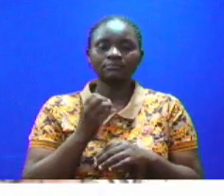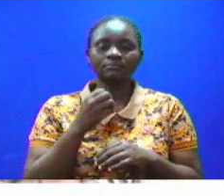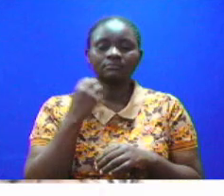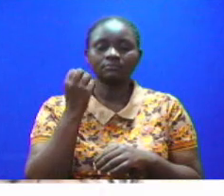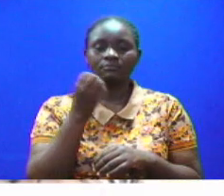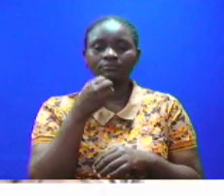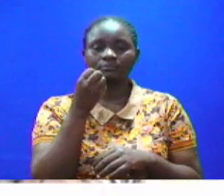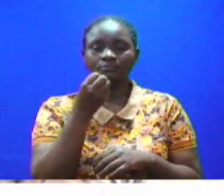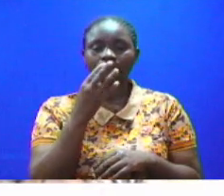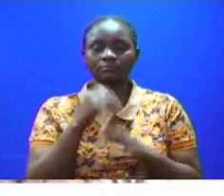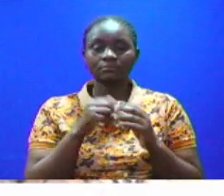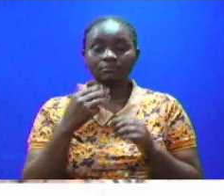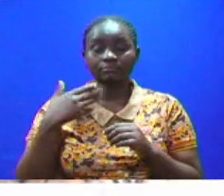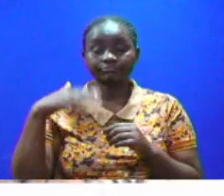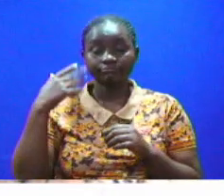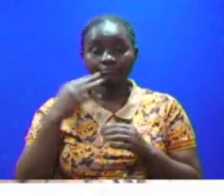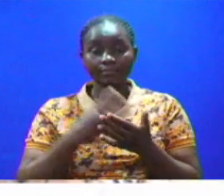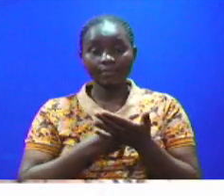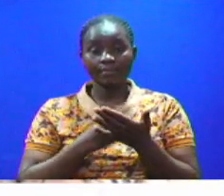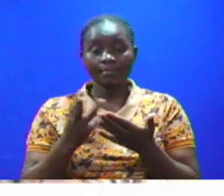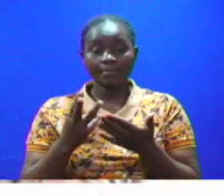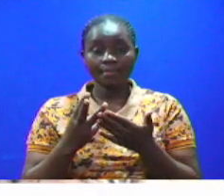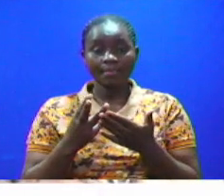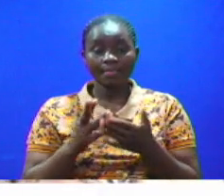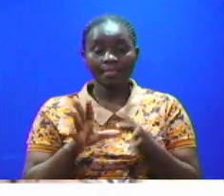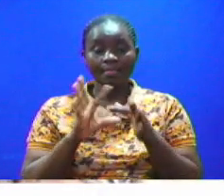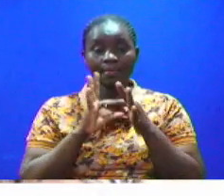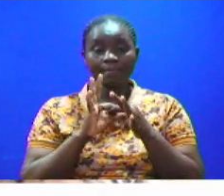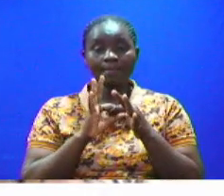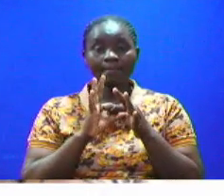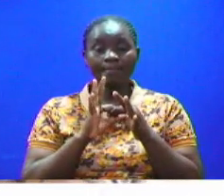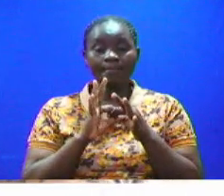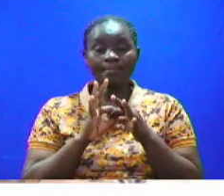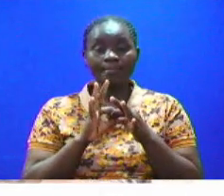few weeks. And as a union and the unions that are represented here,